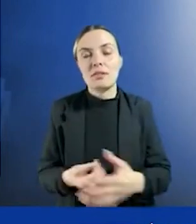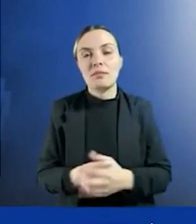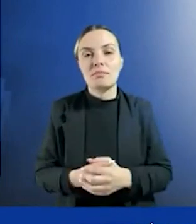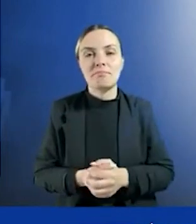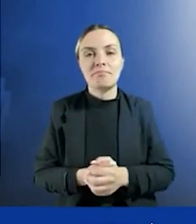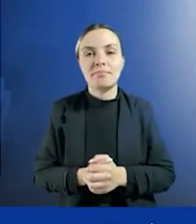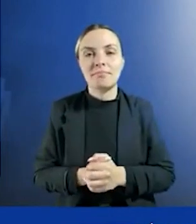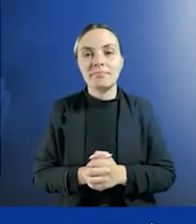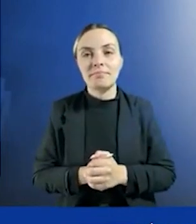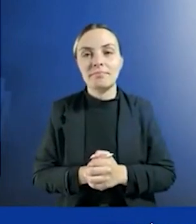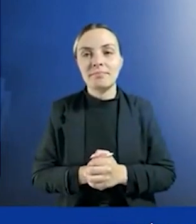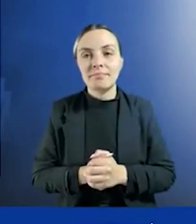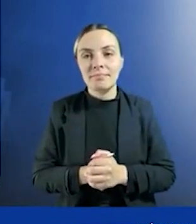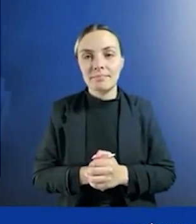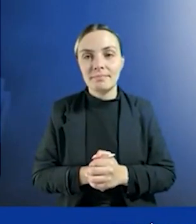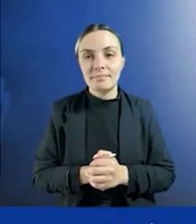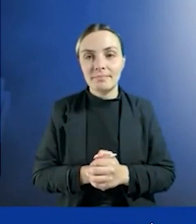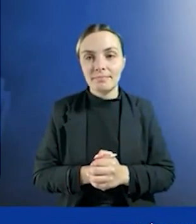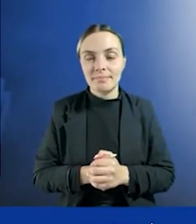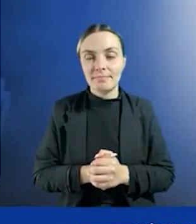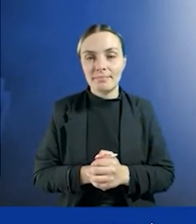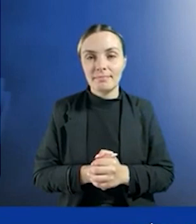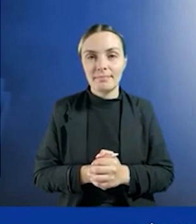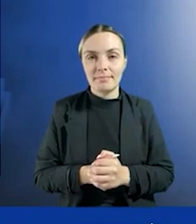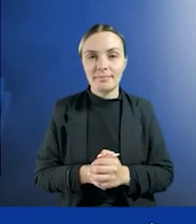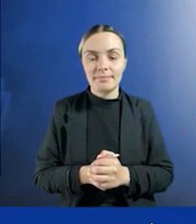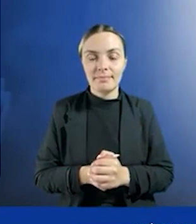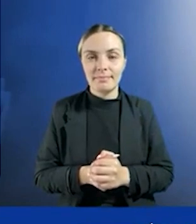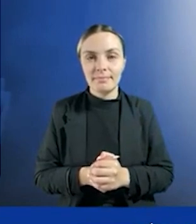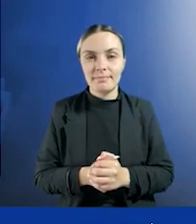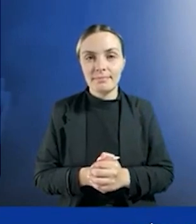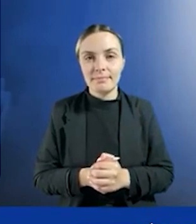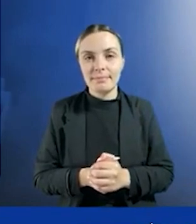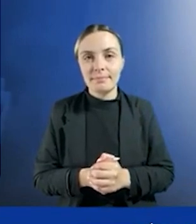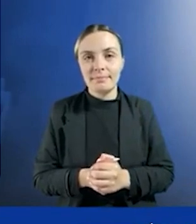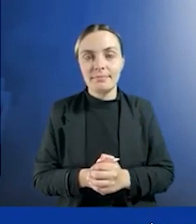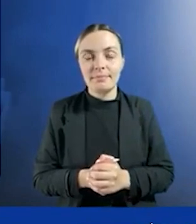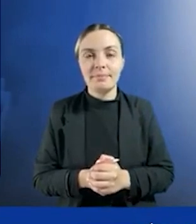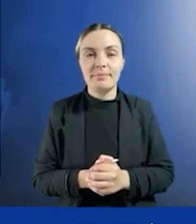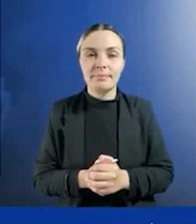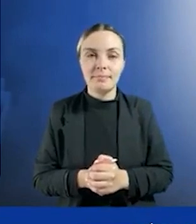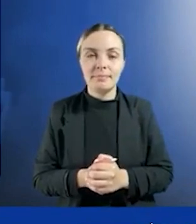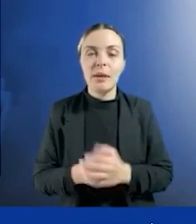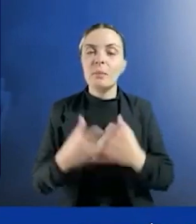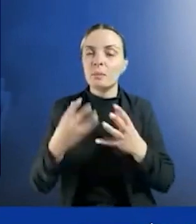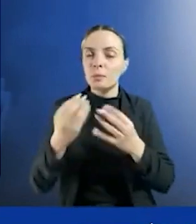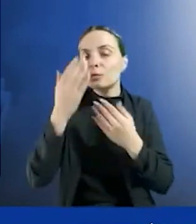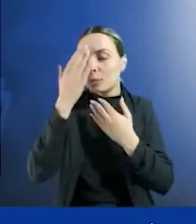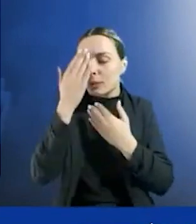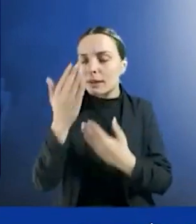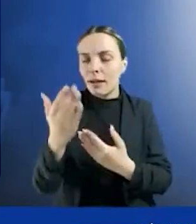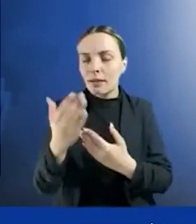Thank you so much. Com as palavras do Dr. Lau, né, onde, sem sombra de dúvida, não existe